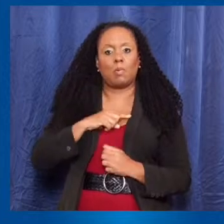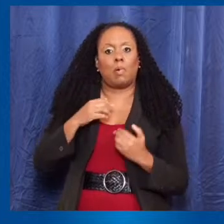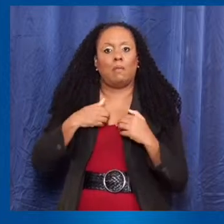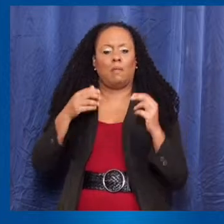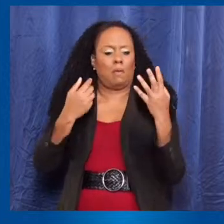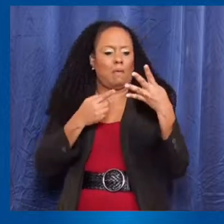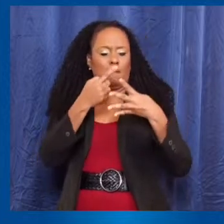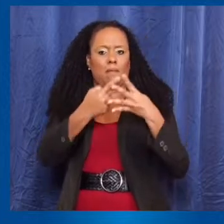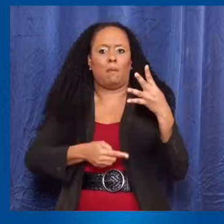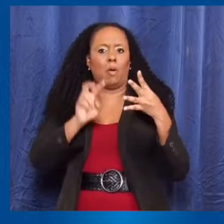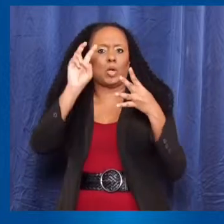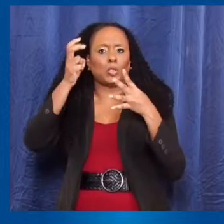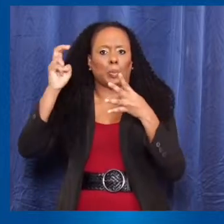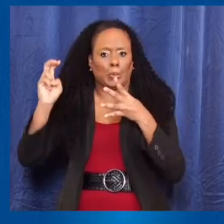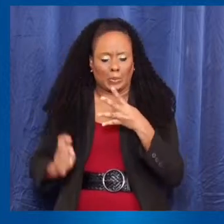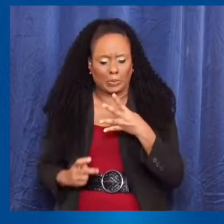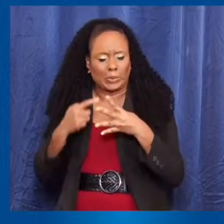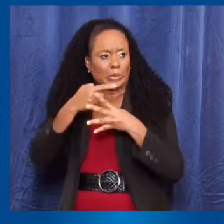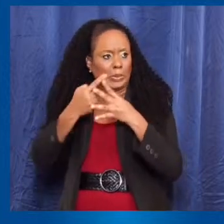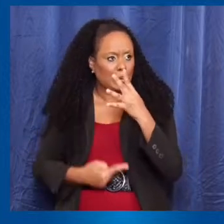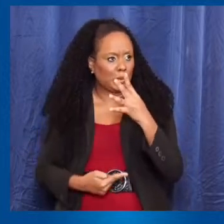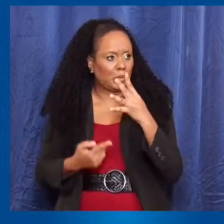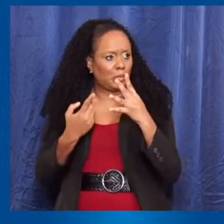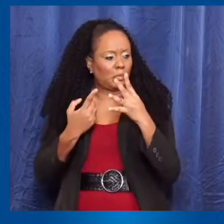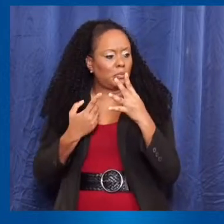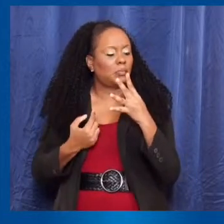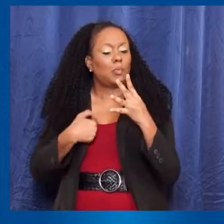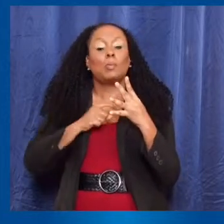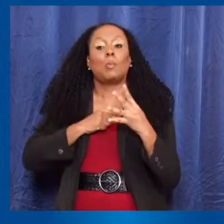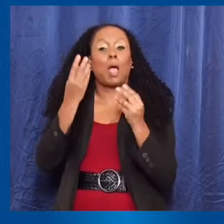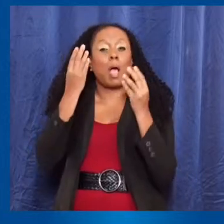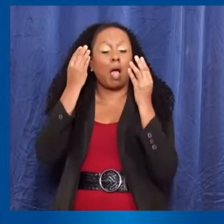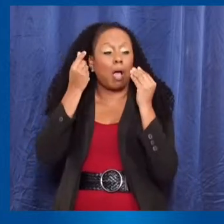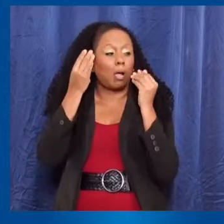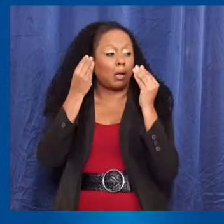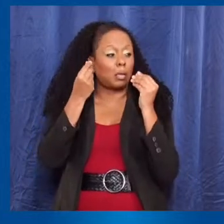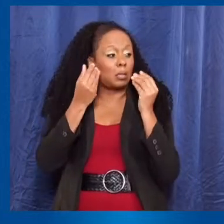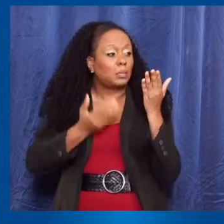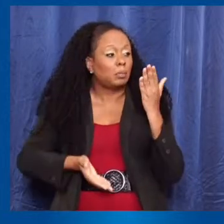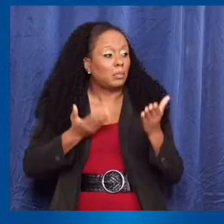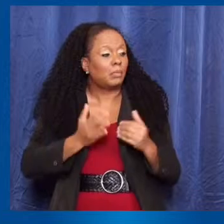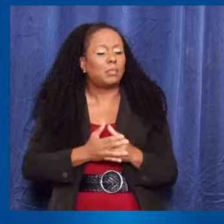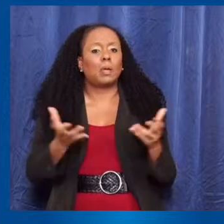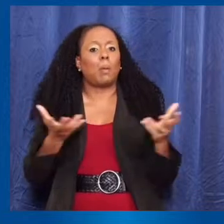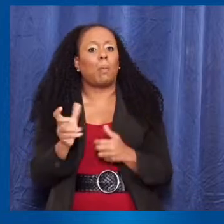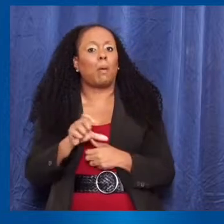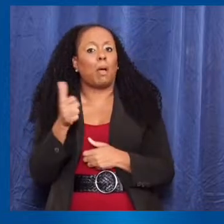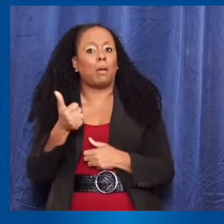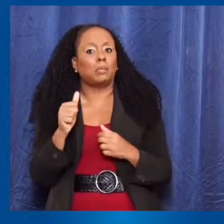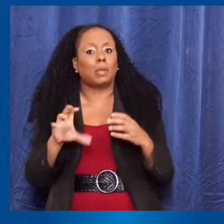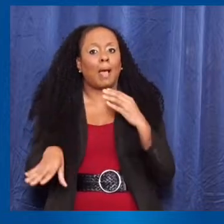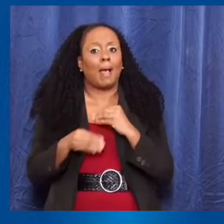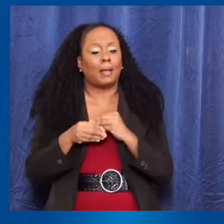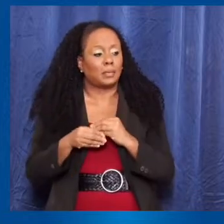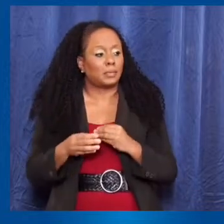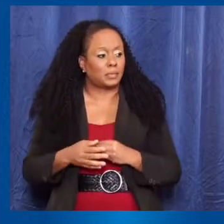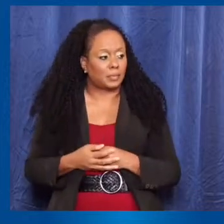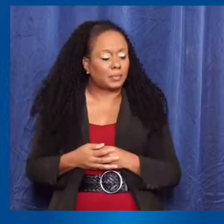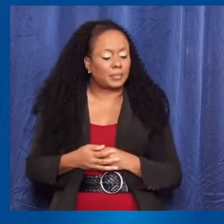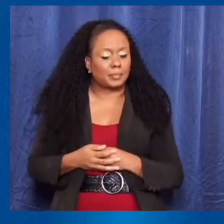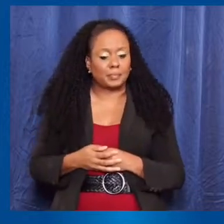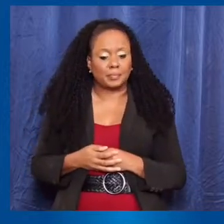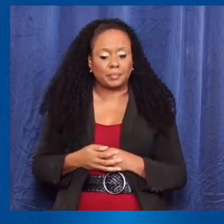concrete progress, and we are building also, we're thinking with the Prime Minister what else we can add. First of